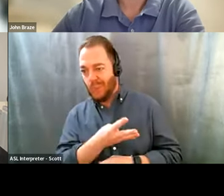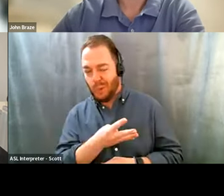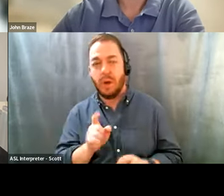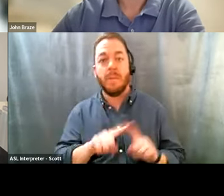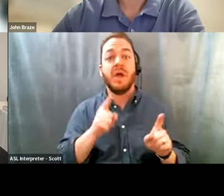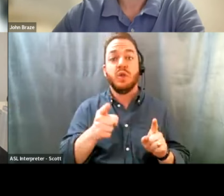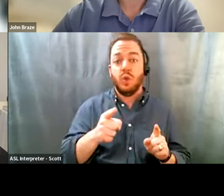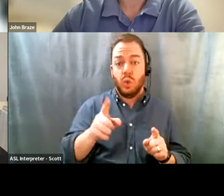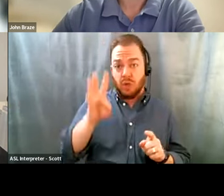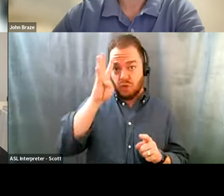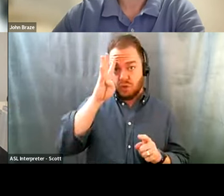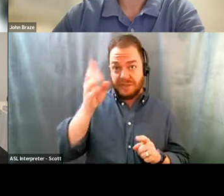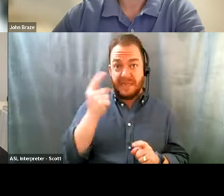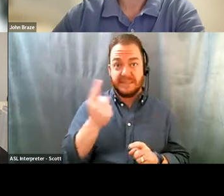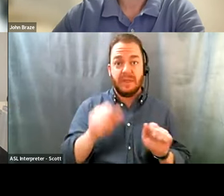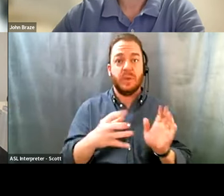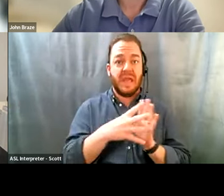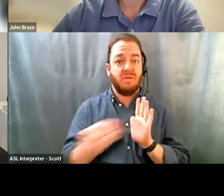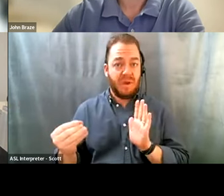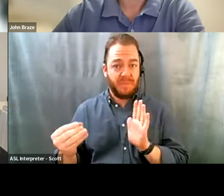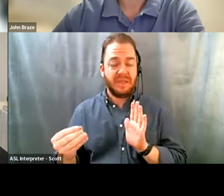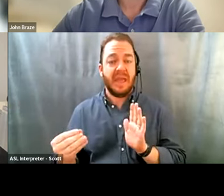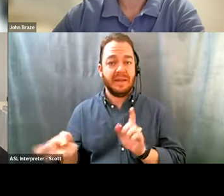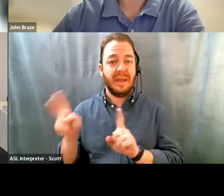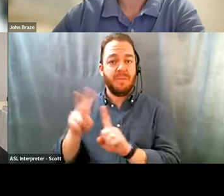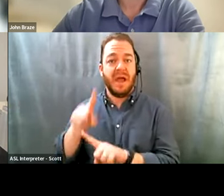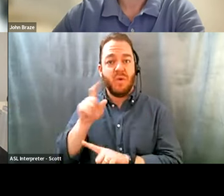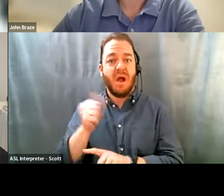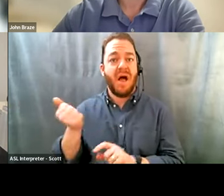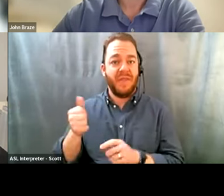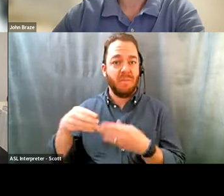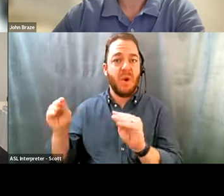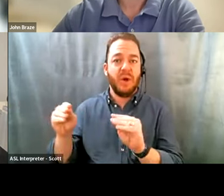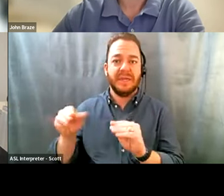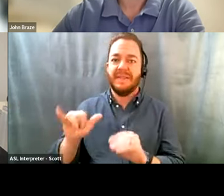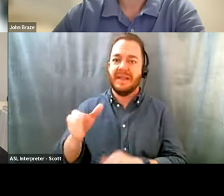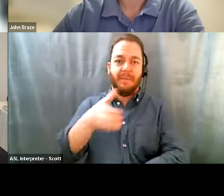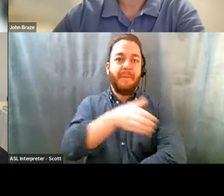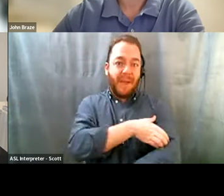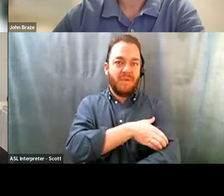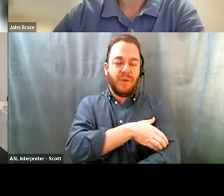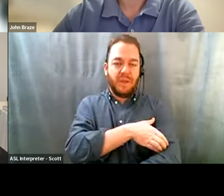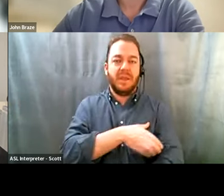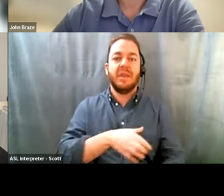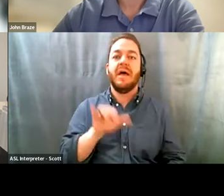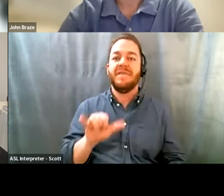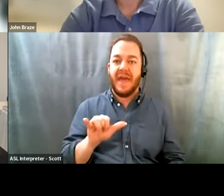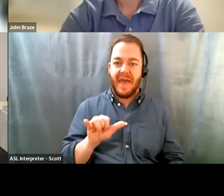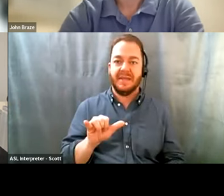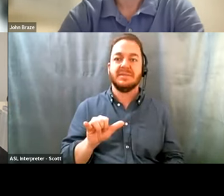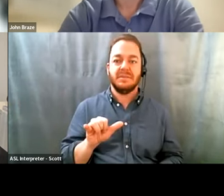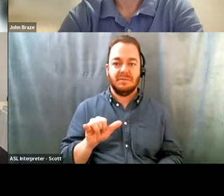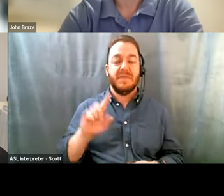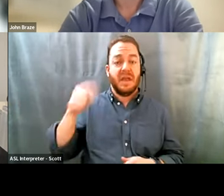create something that's replicable, to other markets, that's extremely powerful. And that is something that then the power